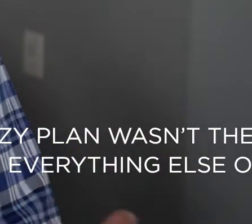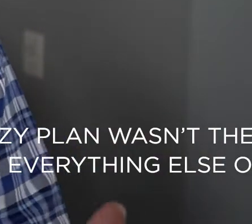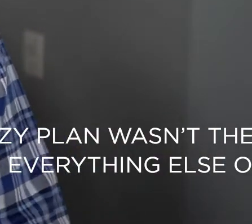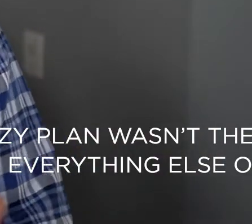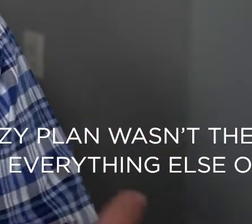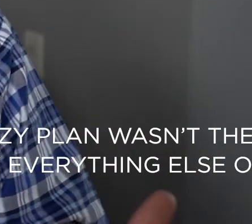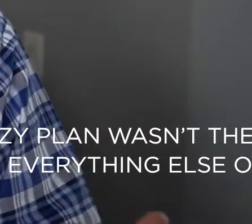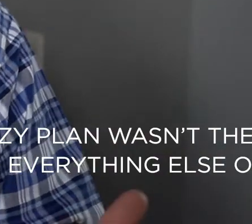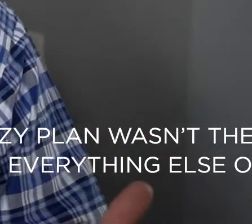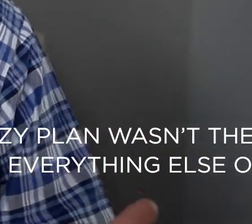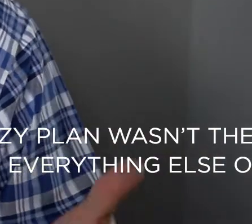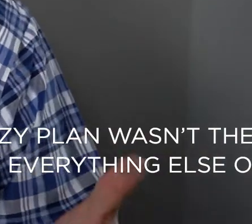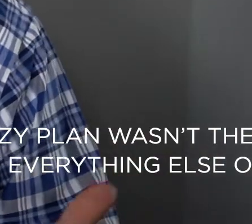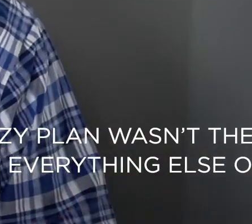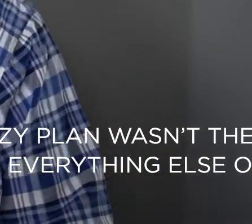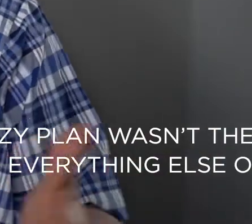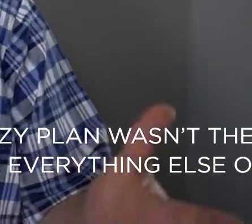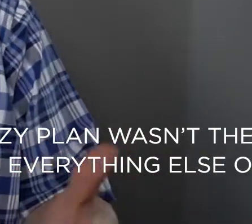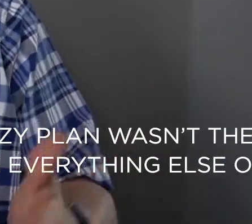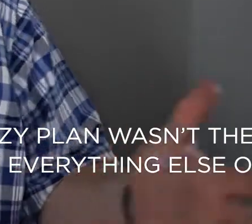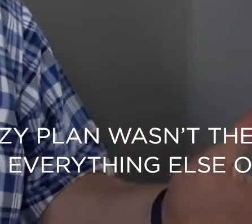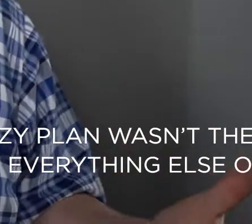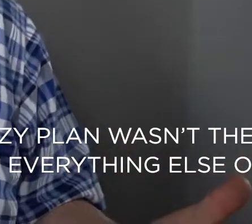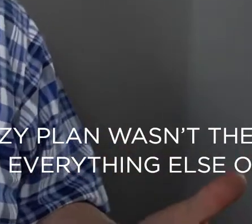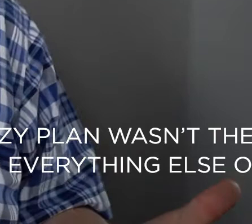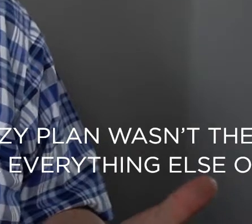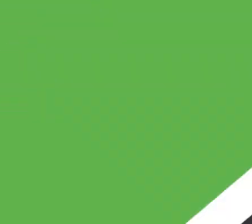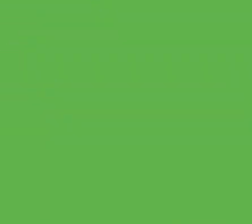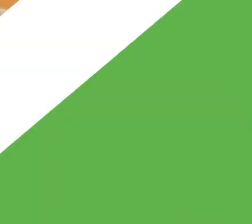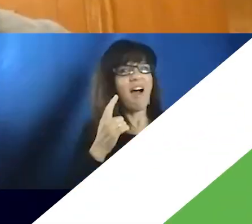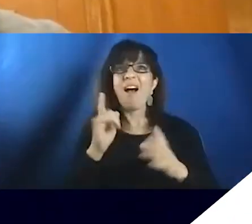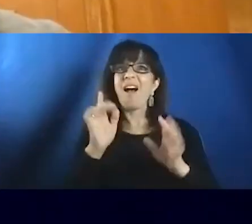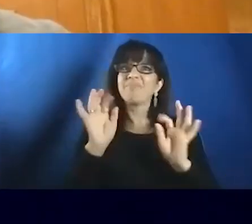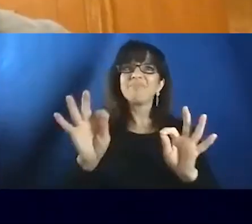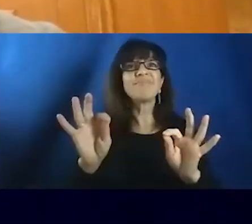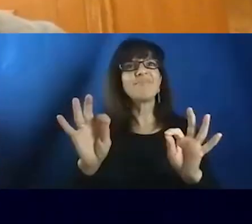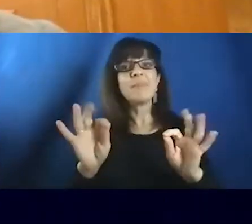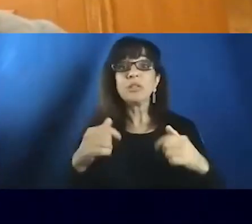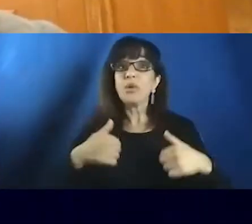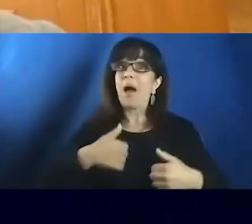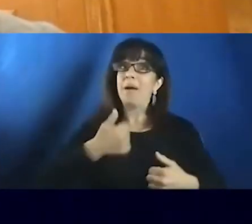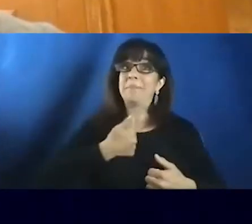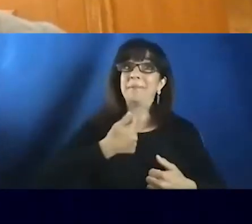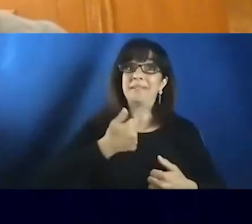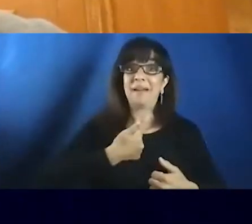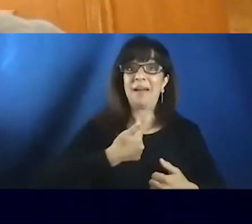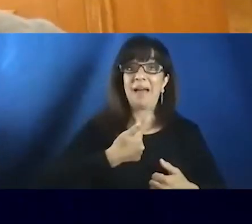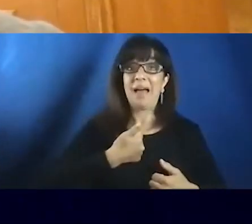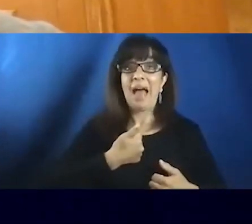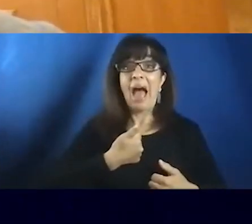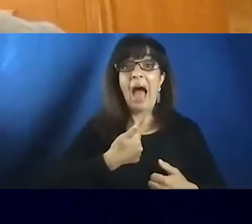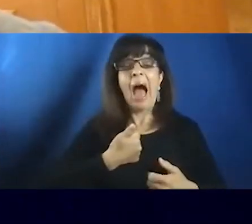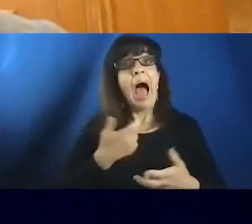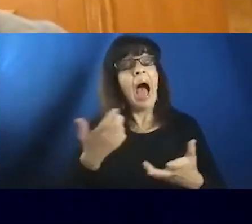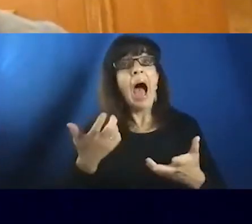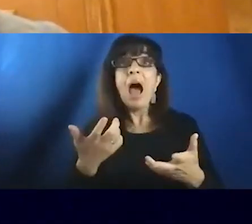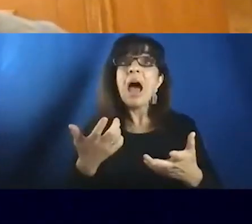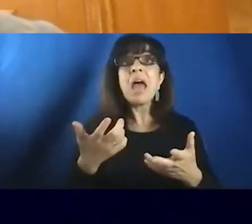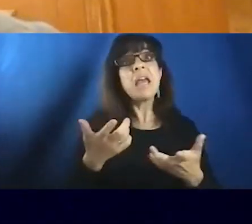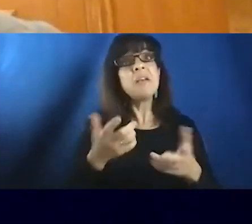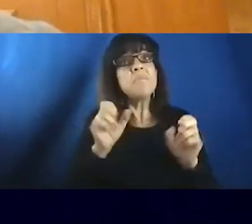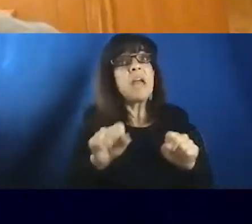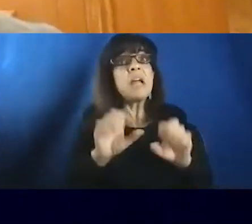plan wasn't the only thing that they had to do. They still had to figure everything else out. And so I myself,